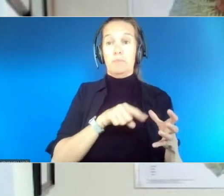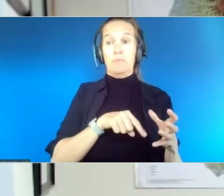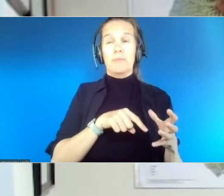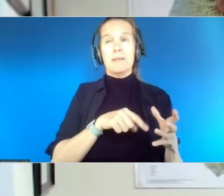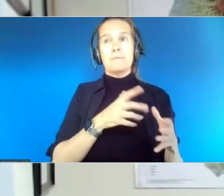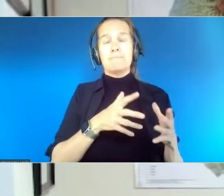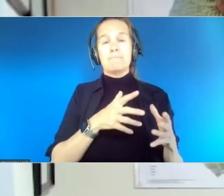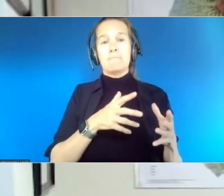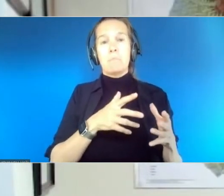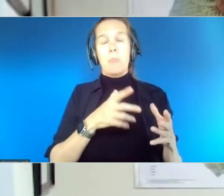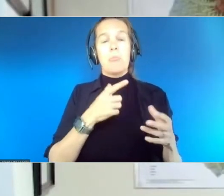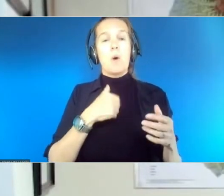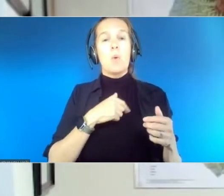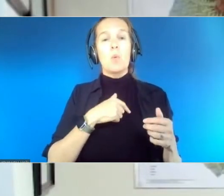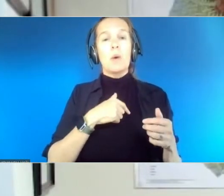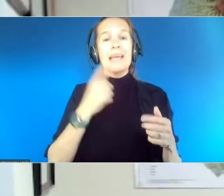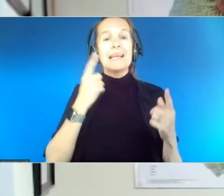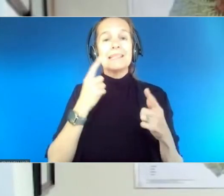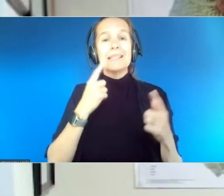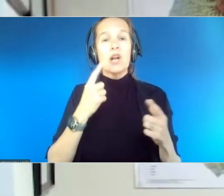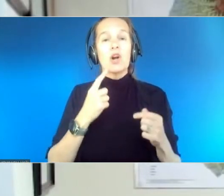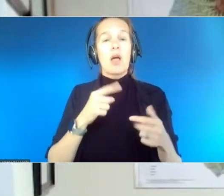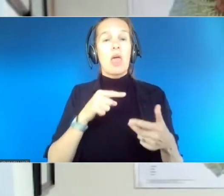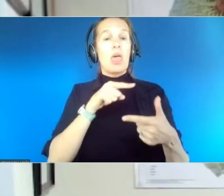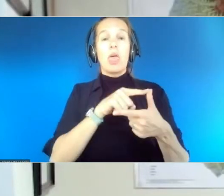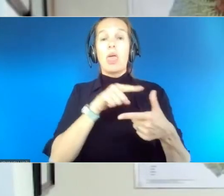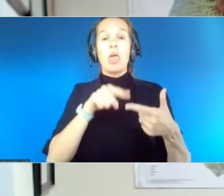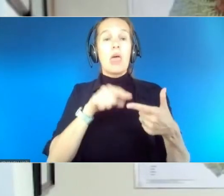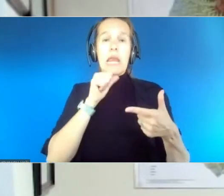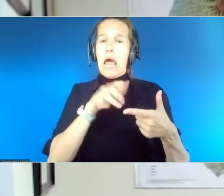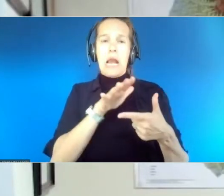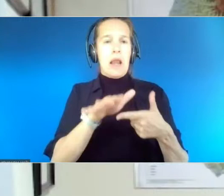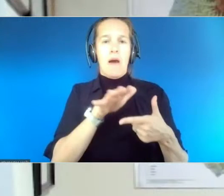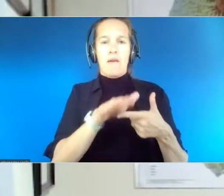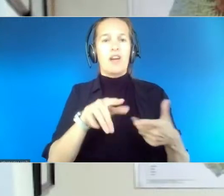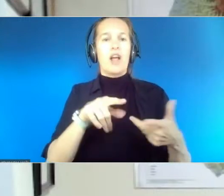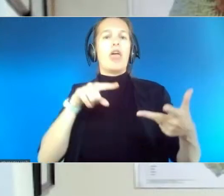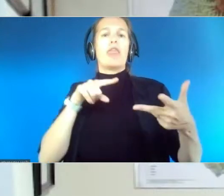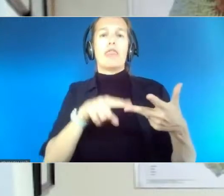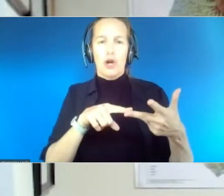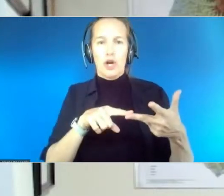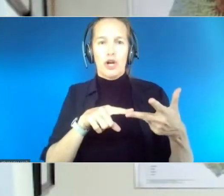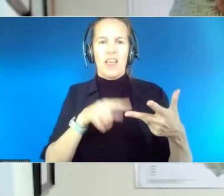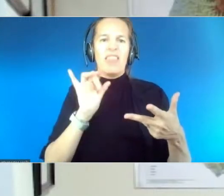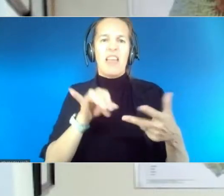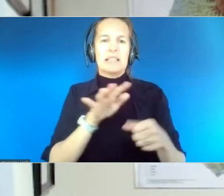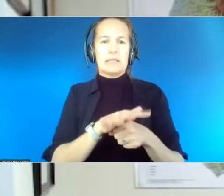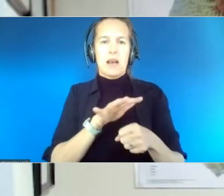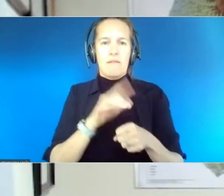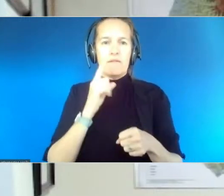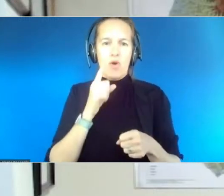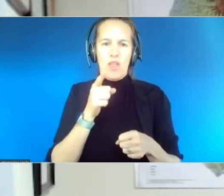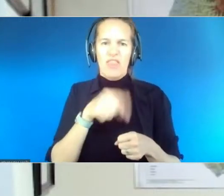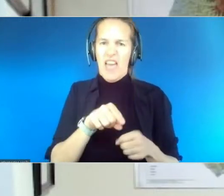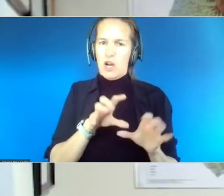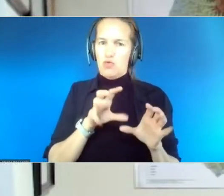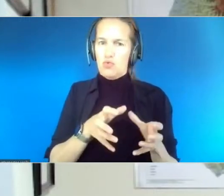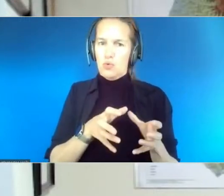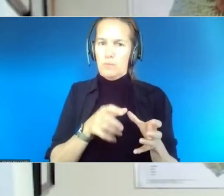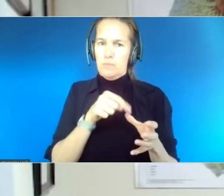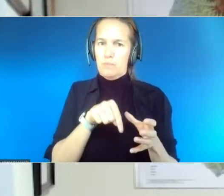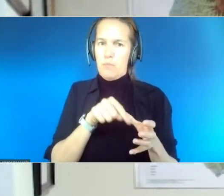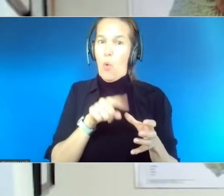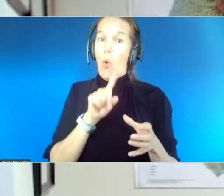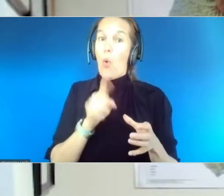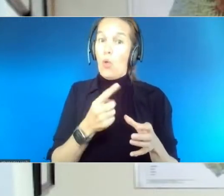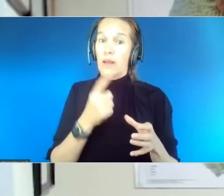initial series to be 3 shots. And so that's why we call this a 3rd shot, but it's for those people who